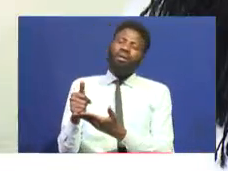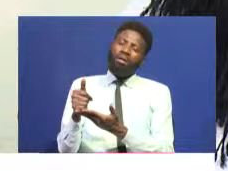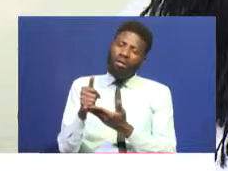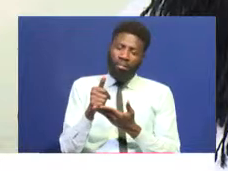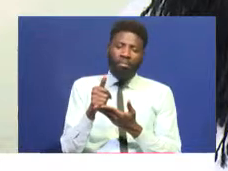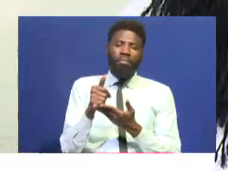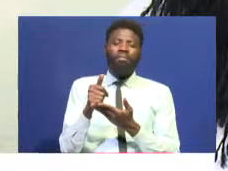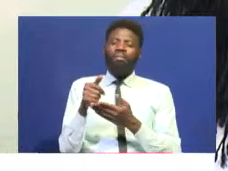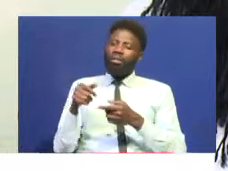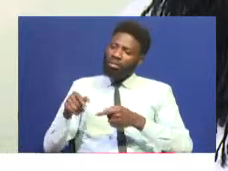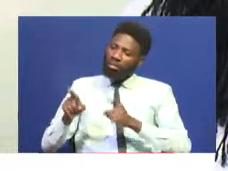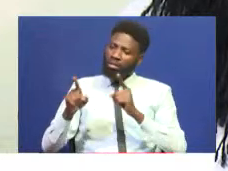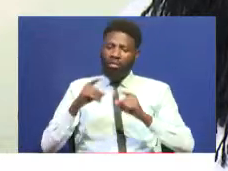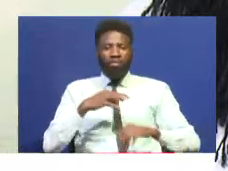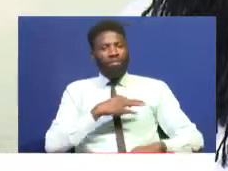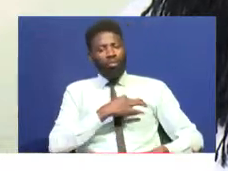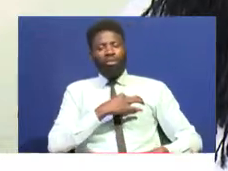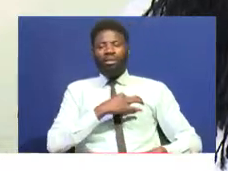will, done